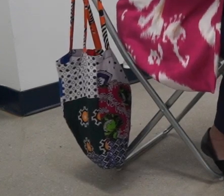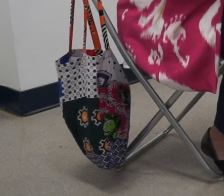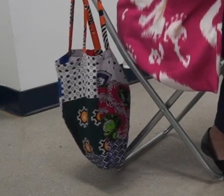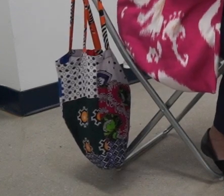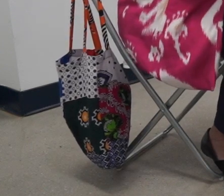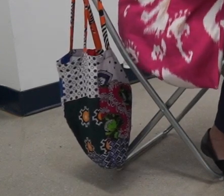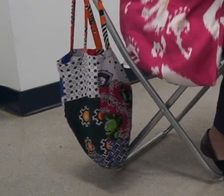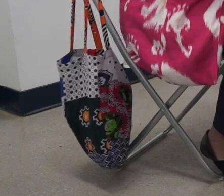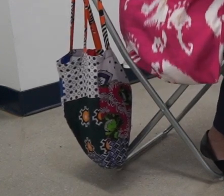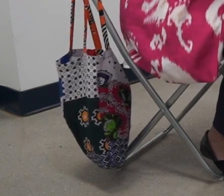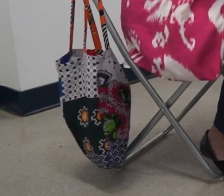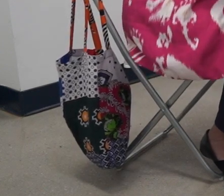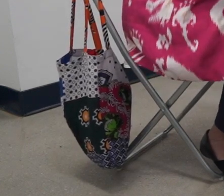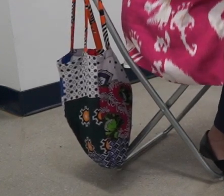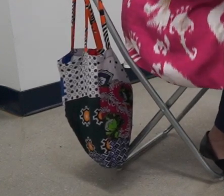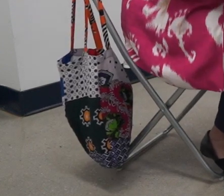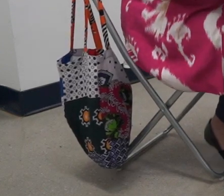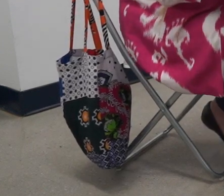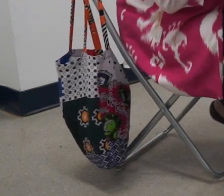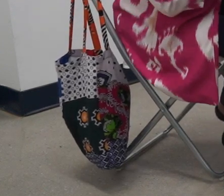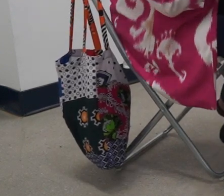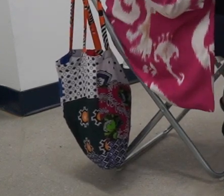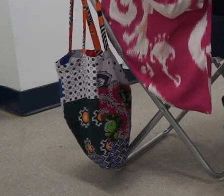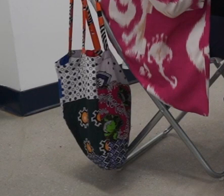Because that way, because I feel like I can't say anything else.